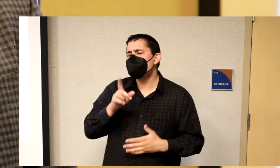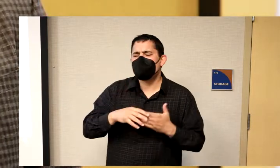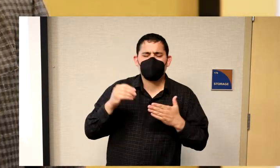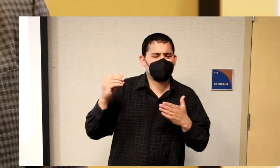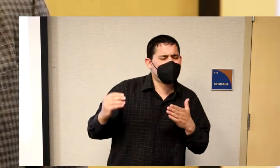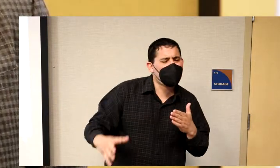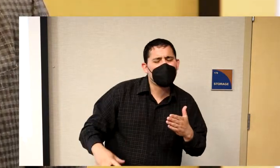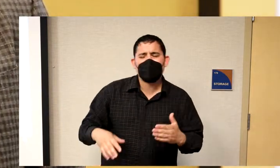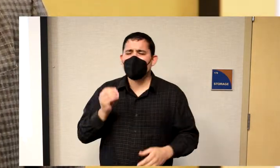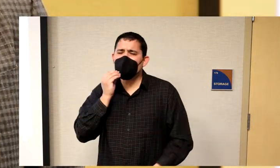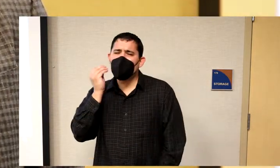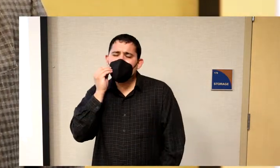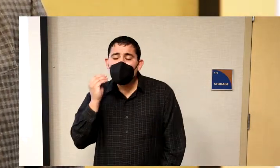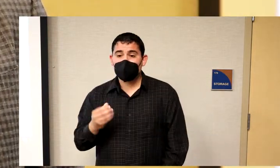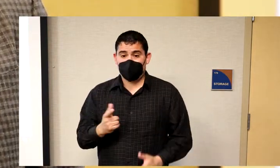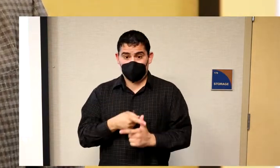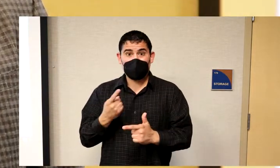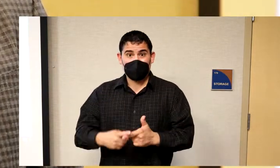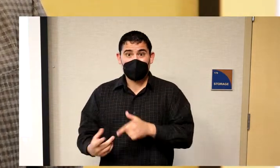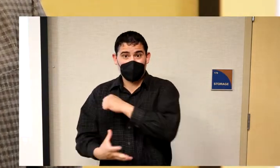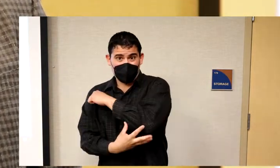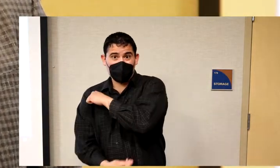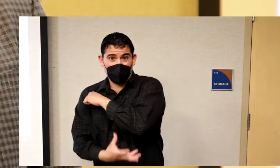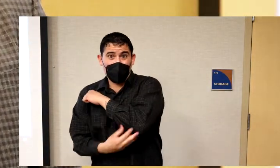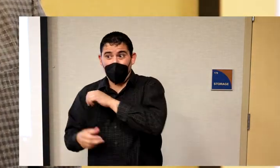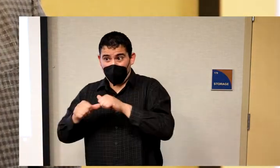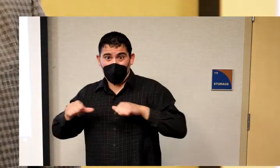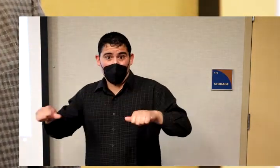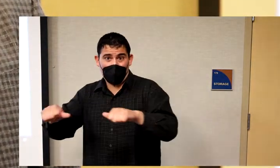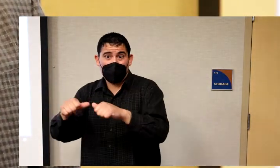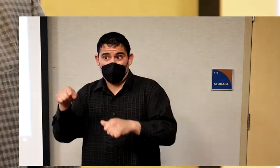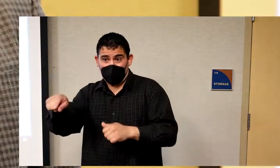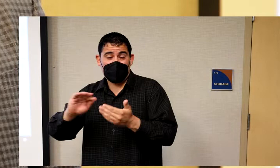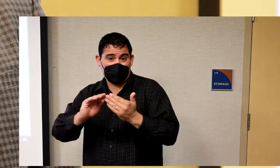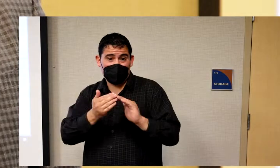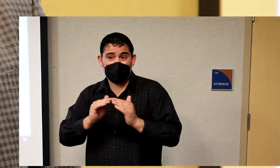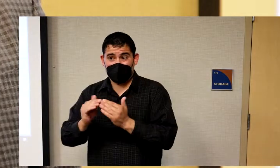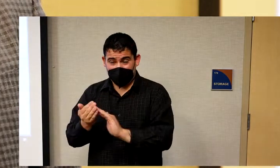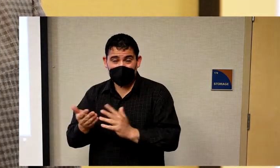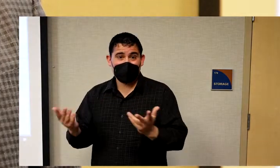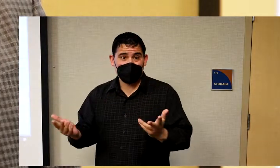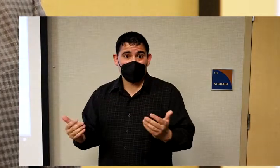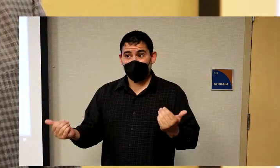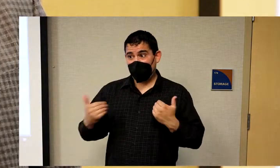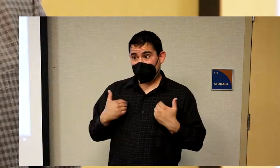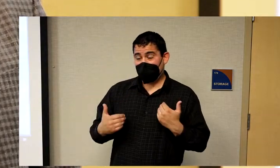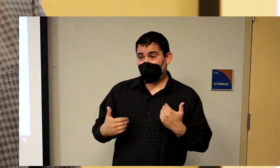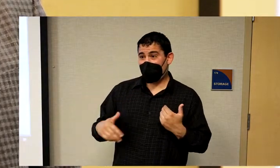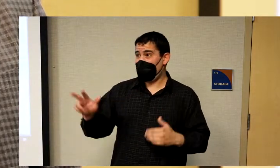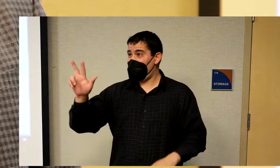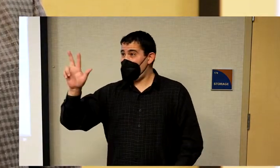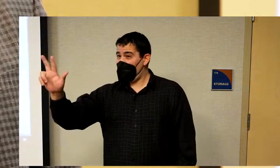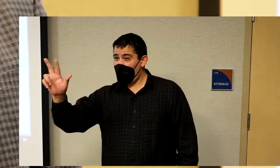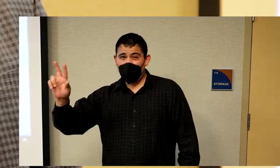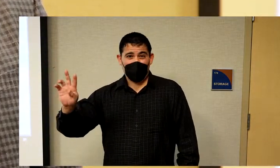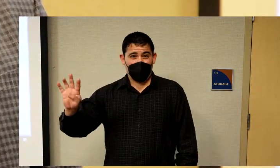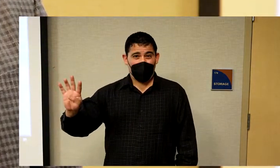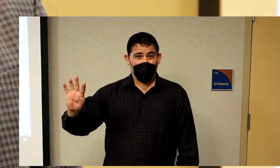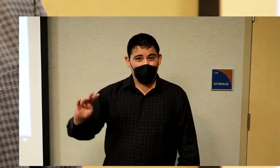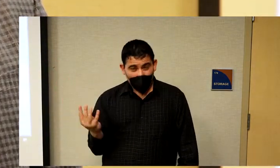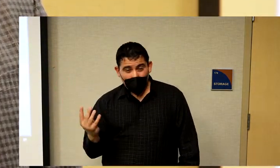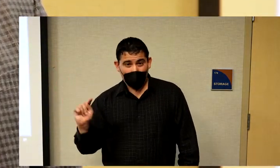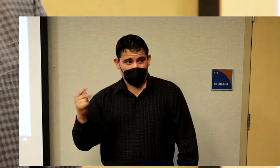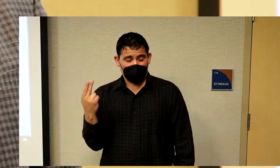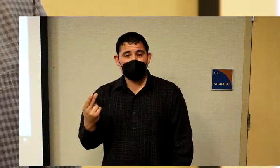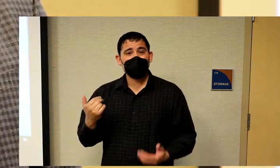side. At the top part, you have 80% voter propensity. At the bottom part, you have 34 to 43% voter propensity. So you